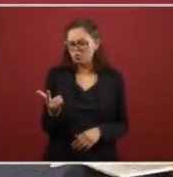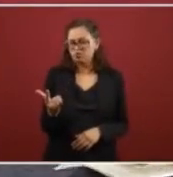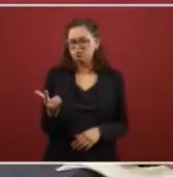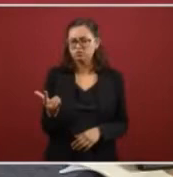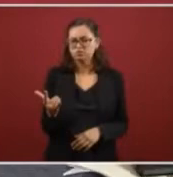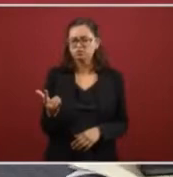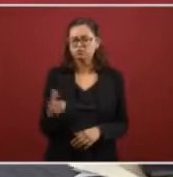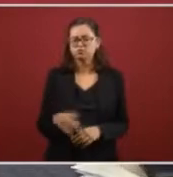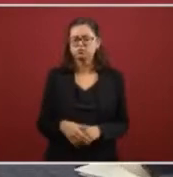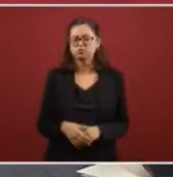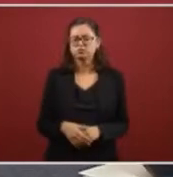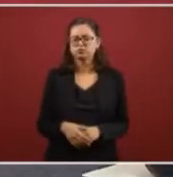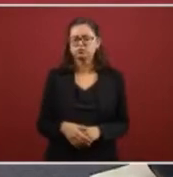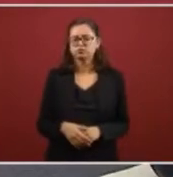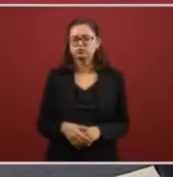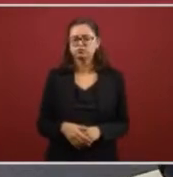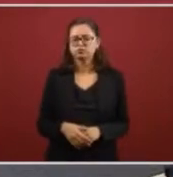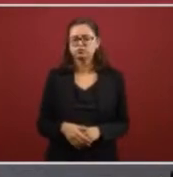July 6th